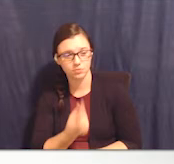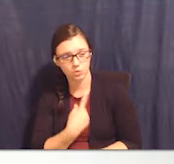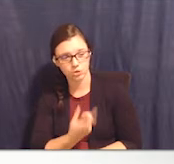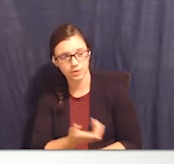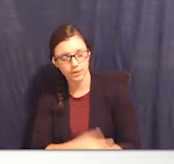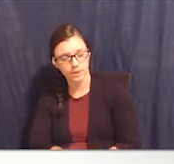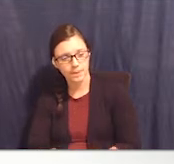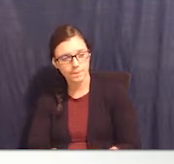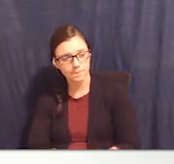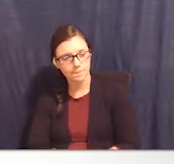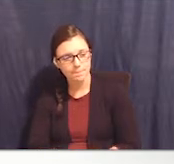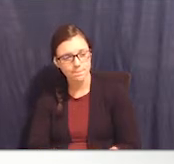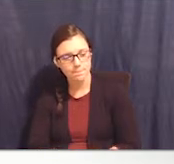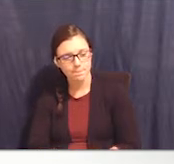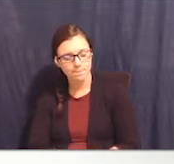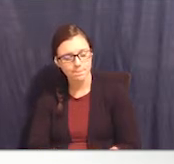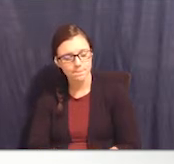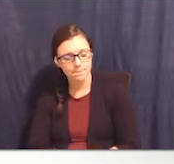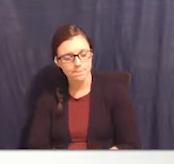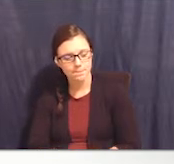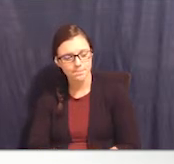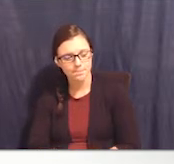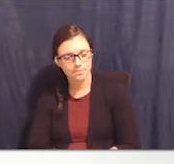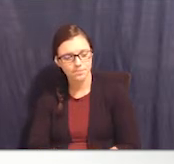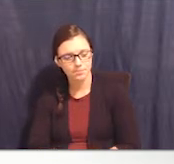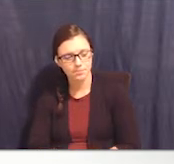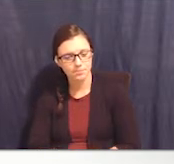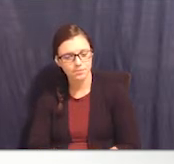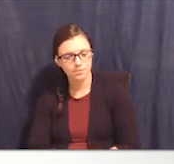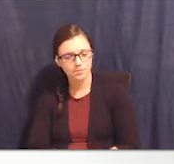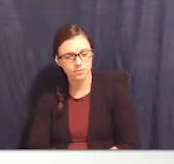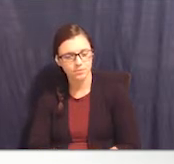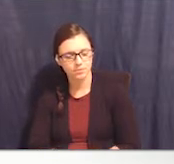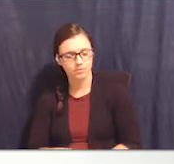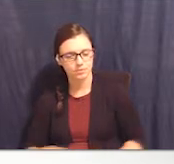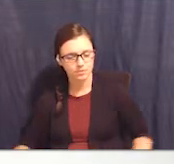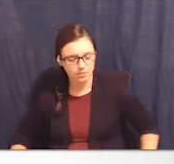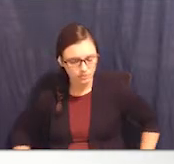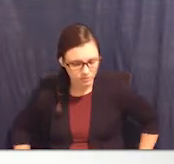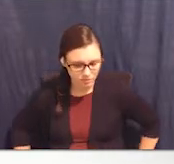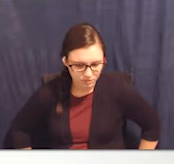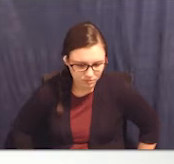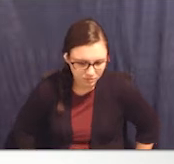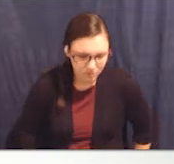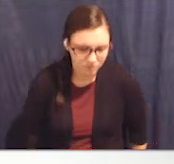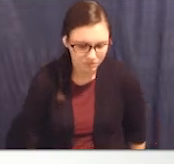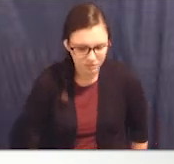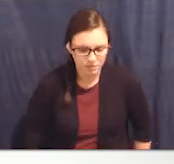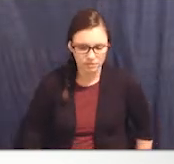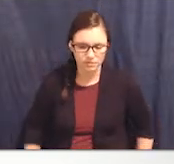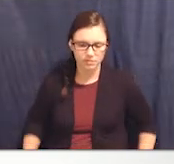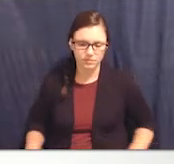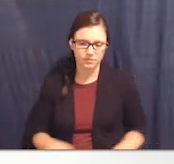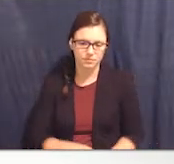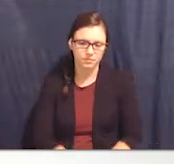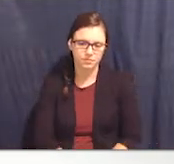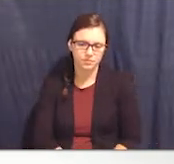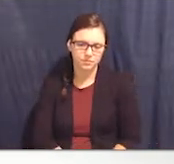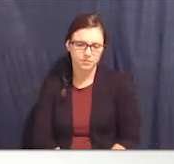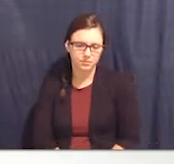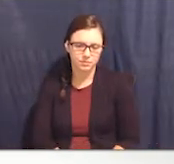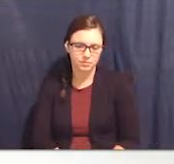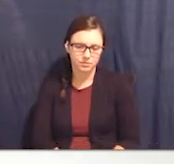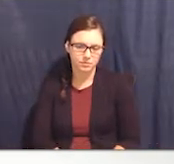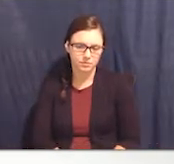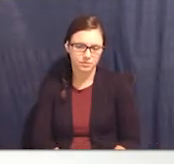But like I know in my kids' district, we do have the schools provide transportation 2 days a week, and that's meant to